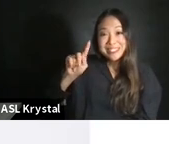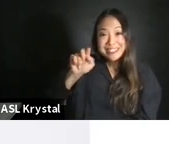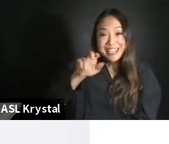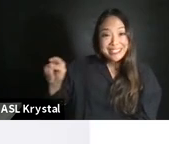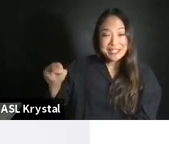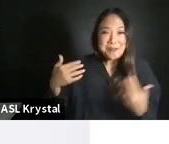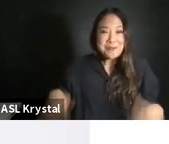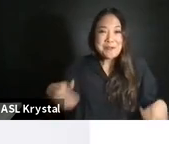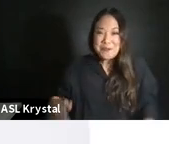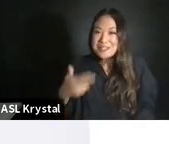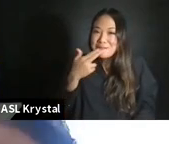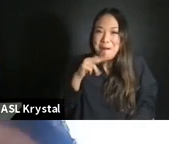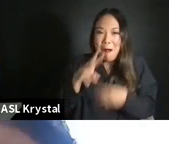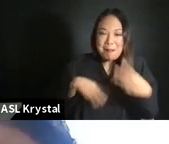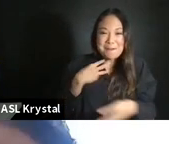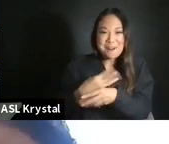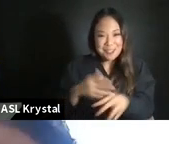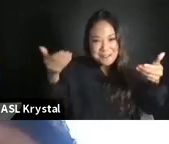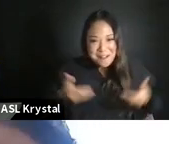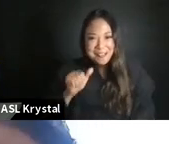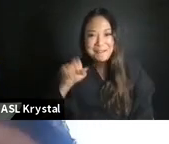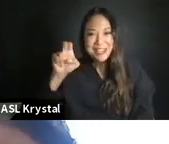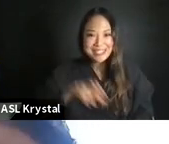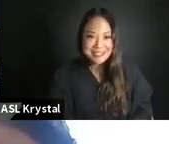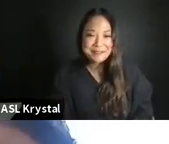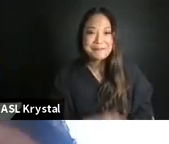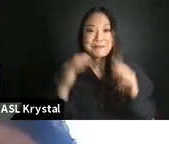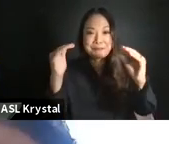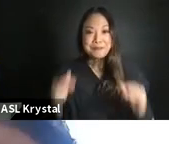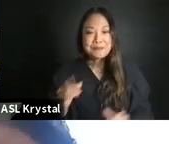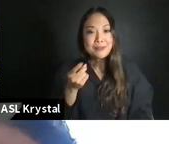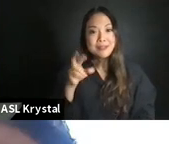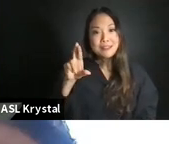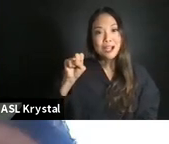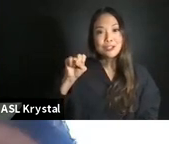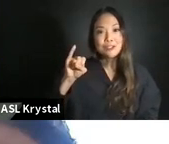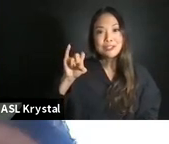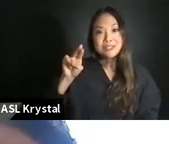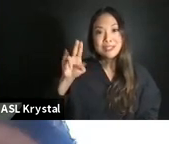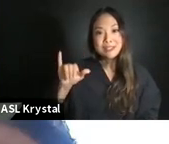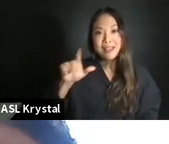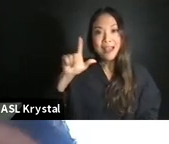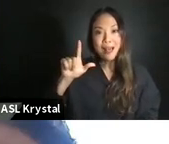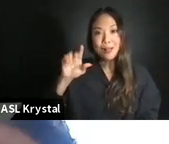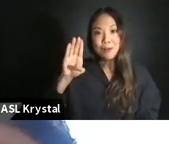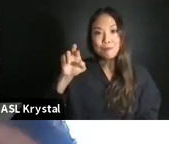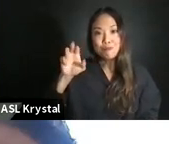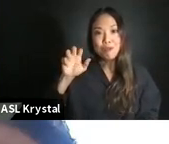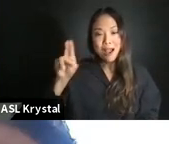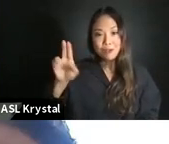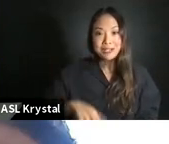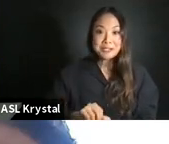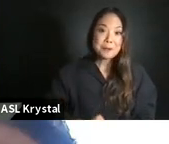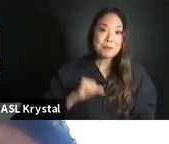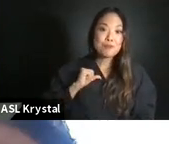candace next i'd like to introduce dr sidney l brown he is the proud head of